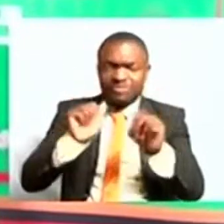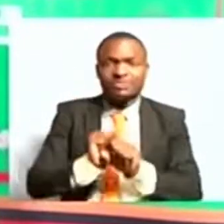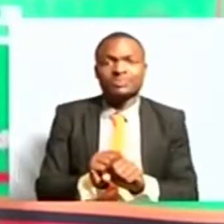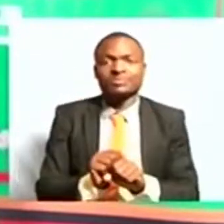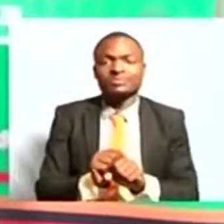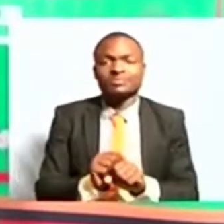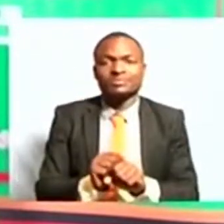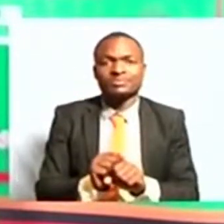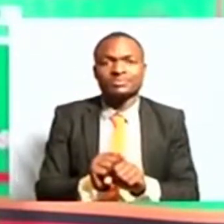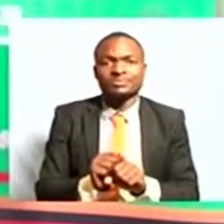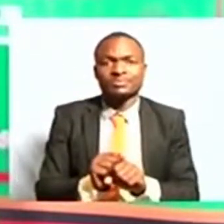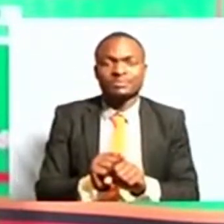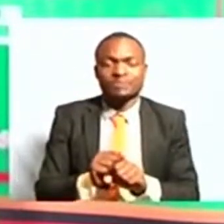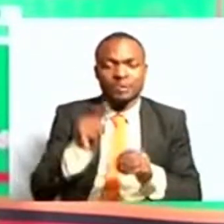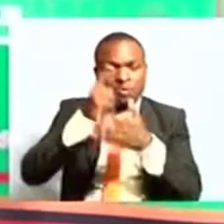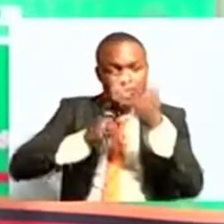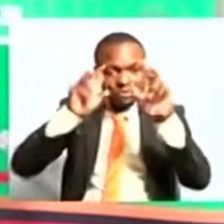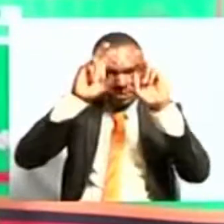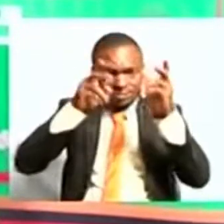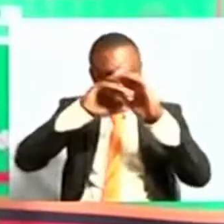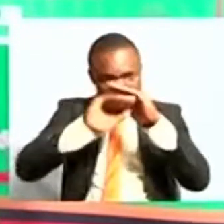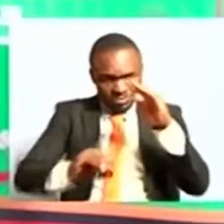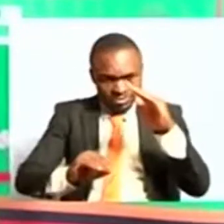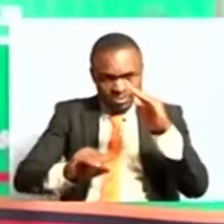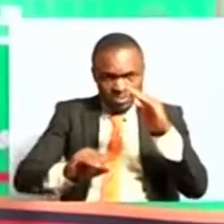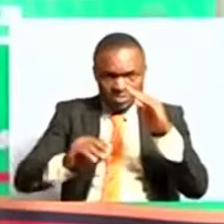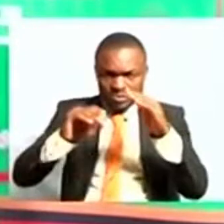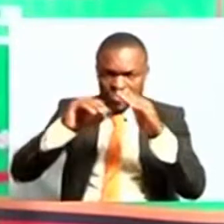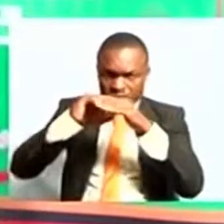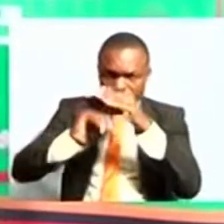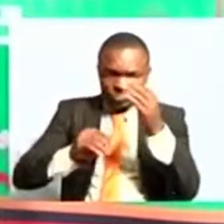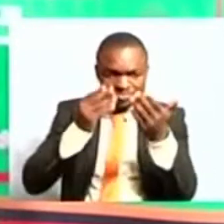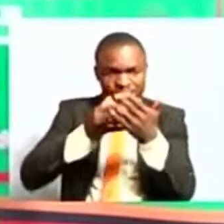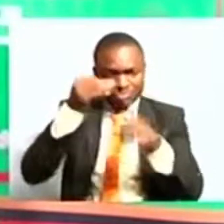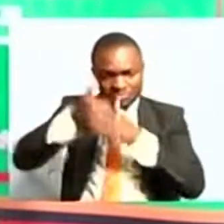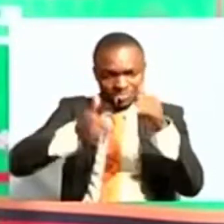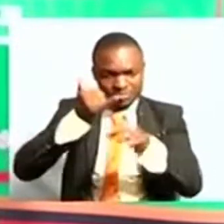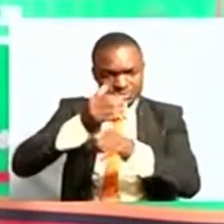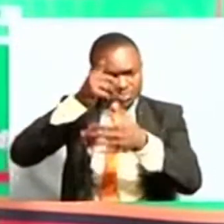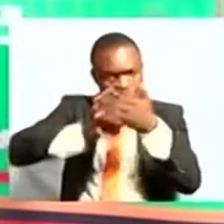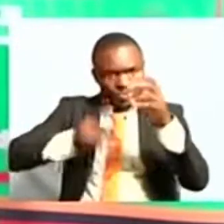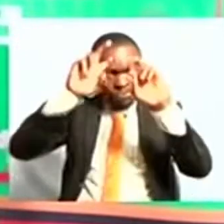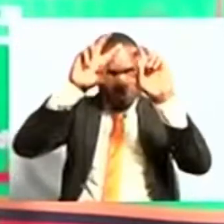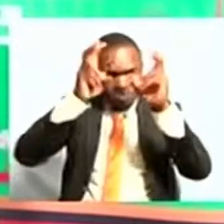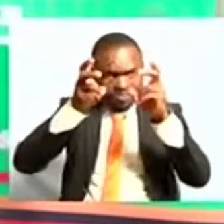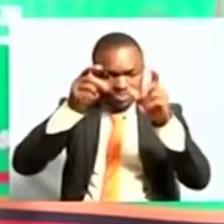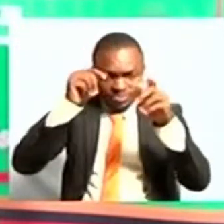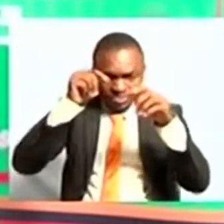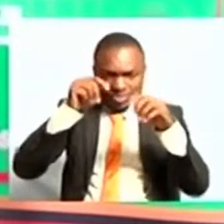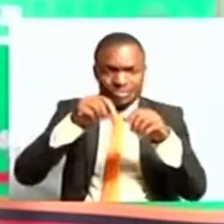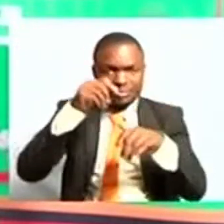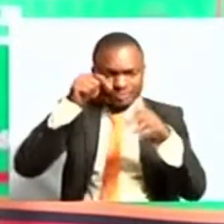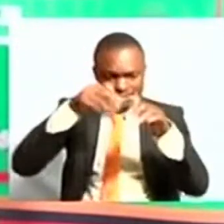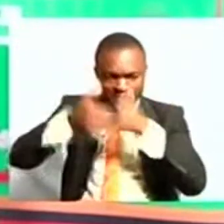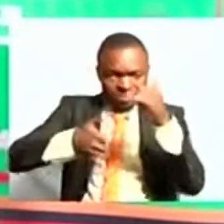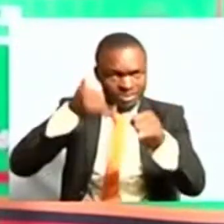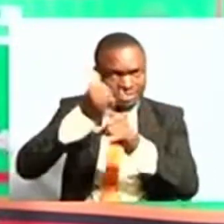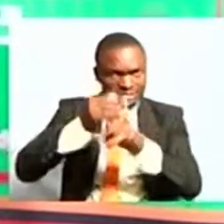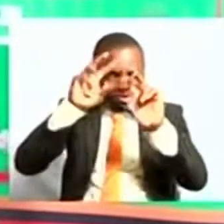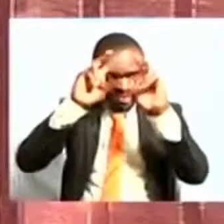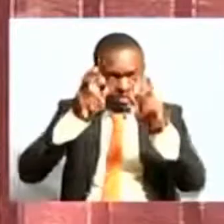is being commemorated under what theme this year? Well, this year's theme, firstly, there's